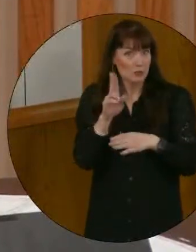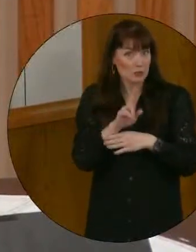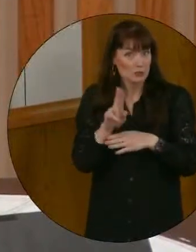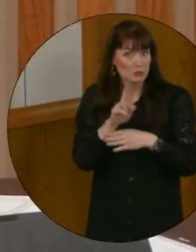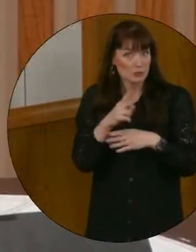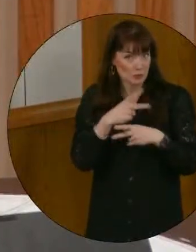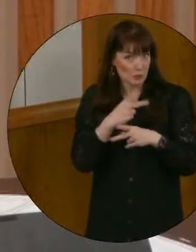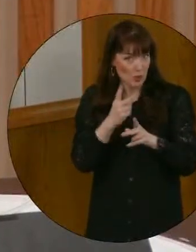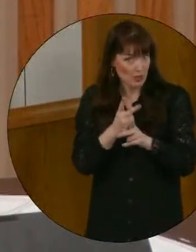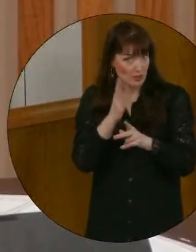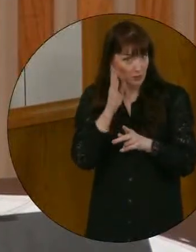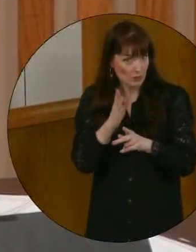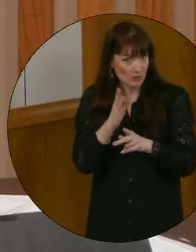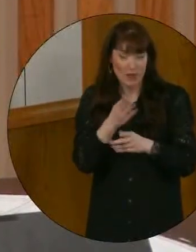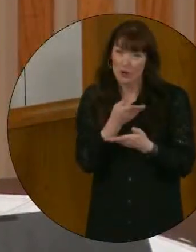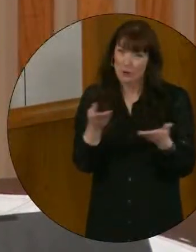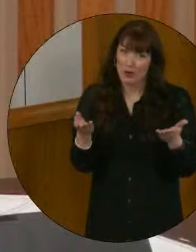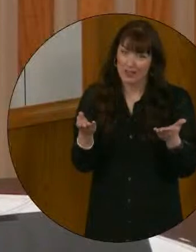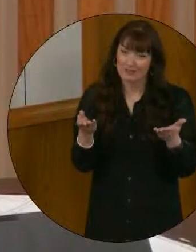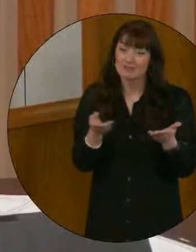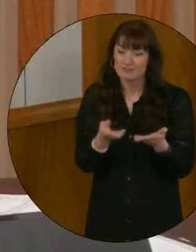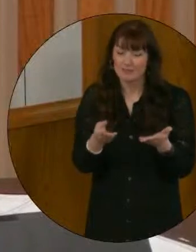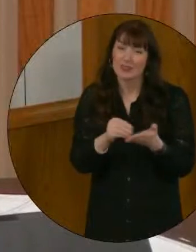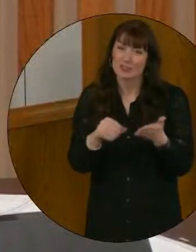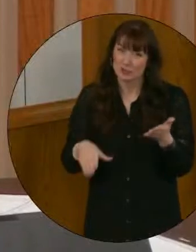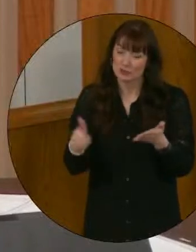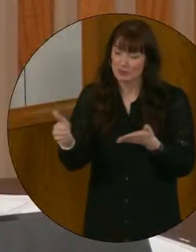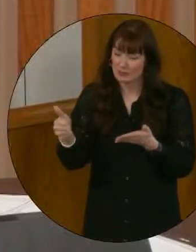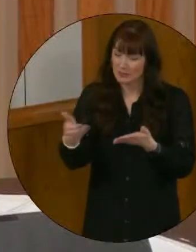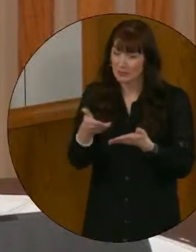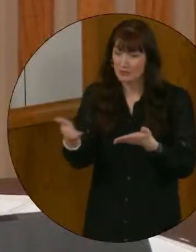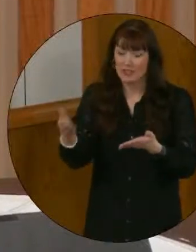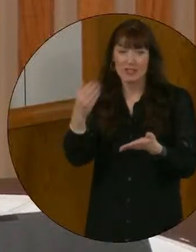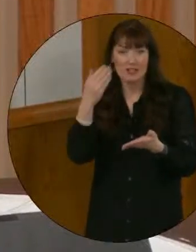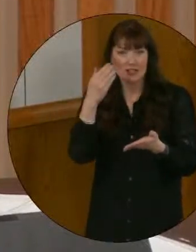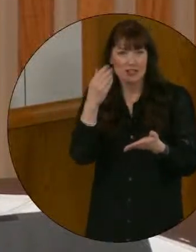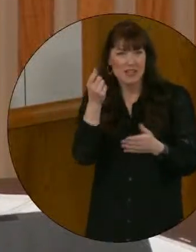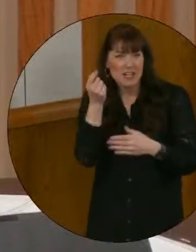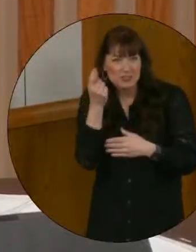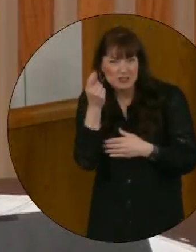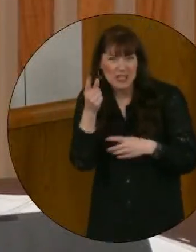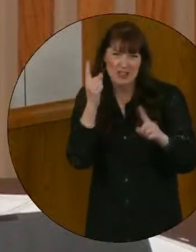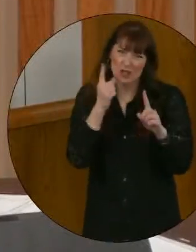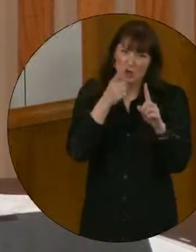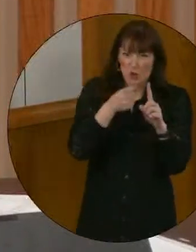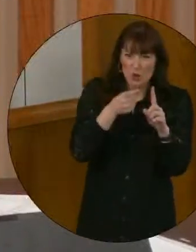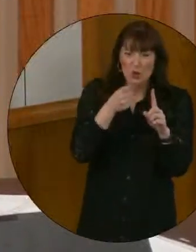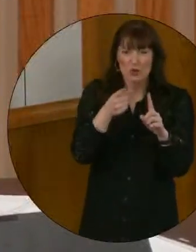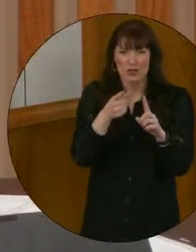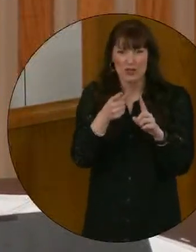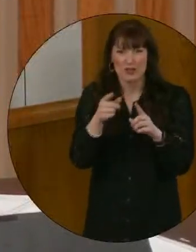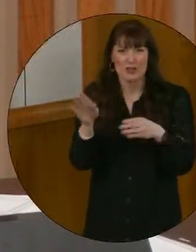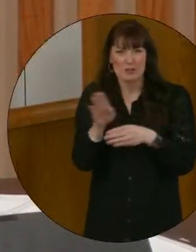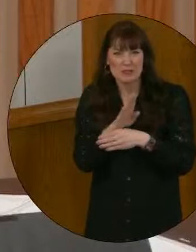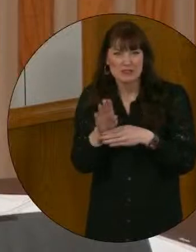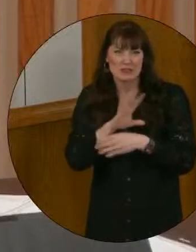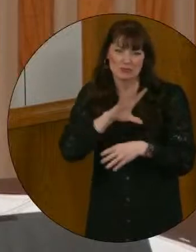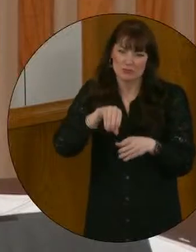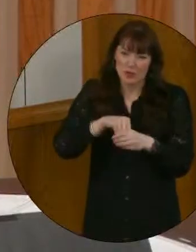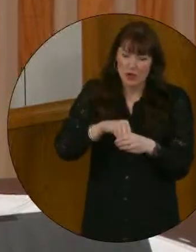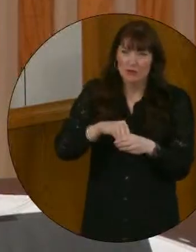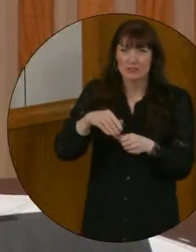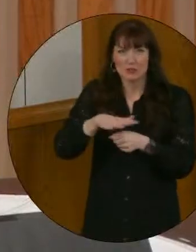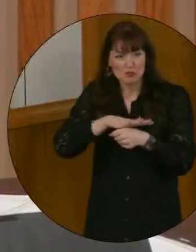to produce, right, which are the students. And they know where the puck is headed. They're the industries coming into the